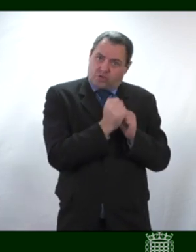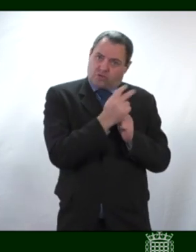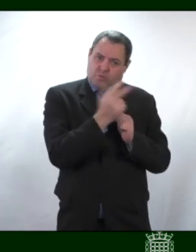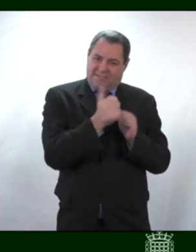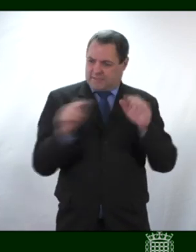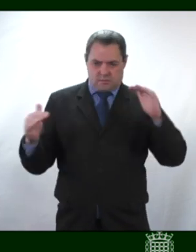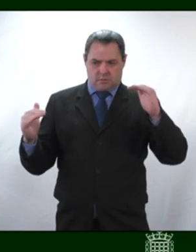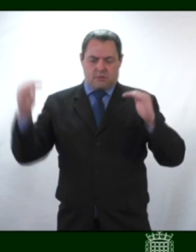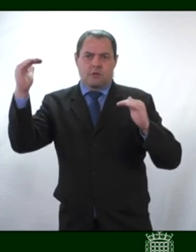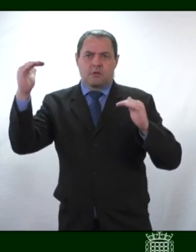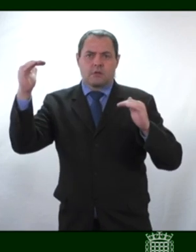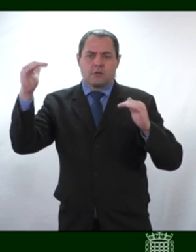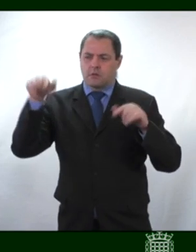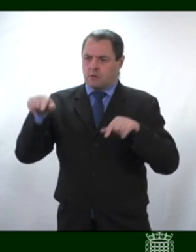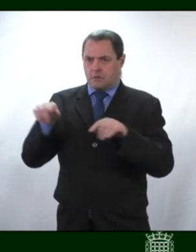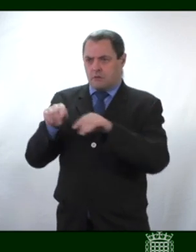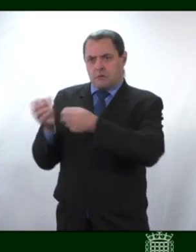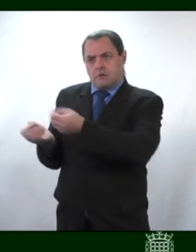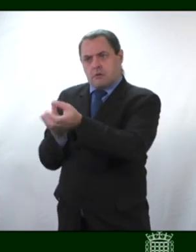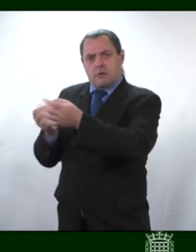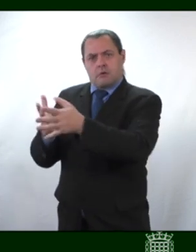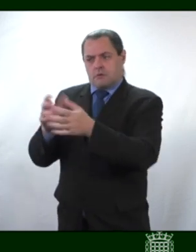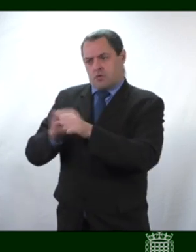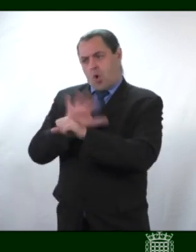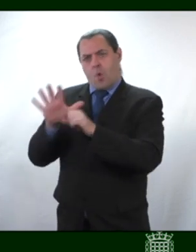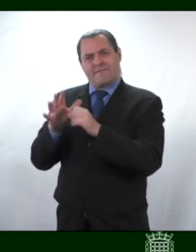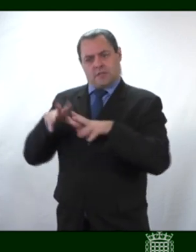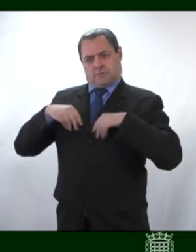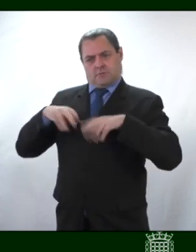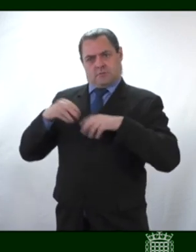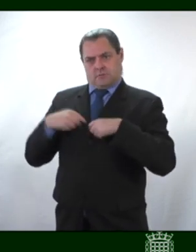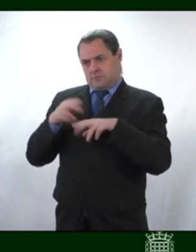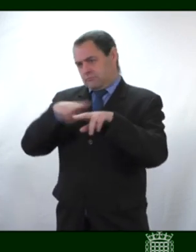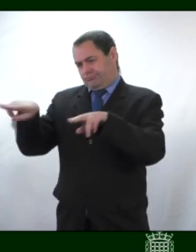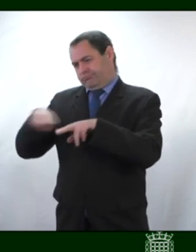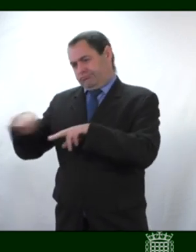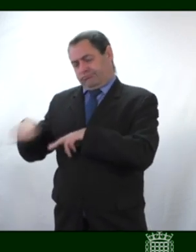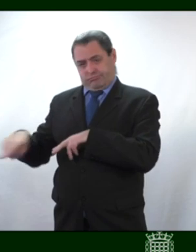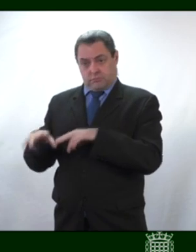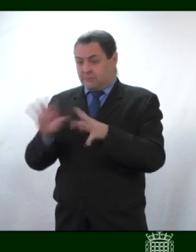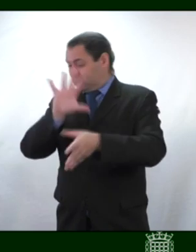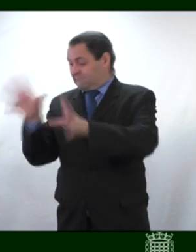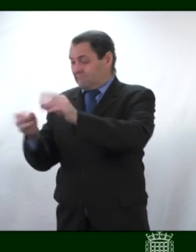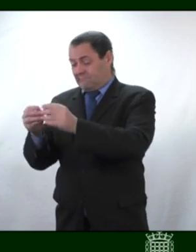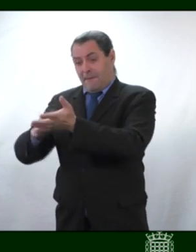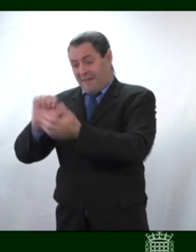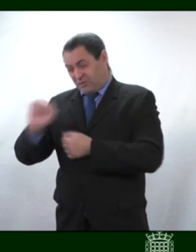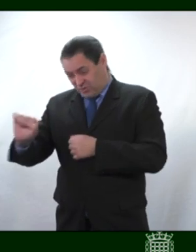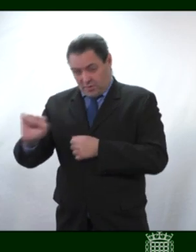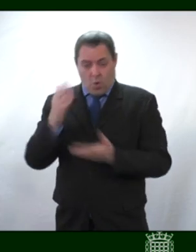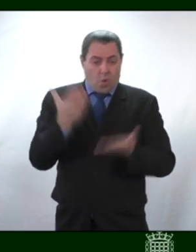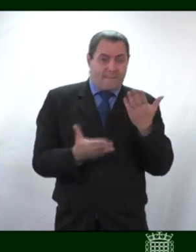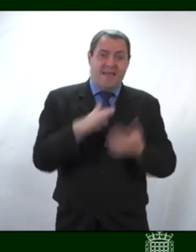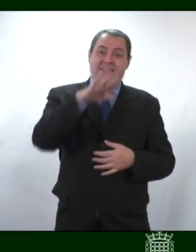more Covid-19 patients in Greater Manchester hospitals than in the whole of the South West and South East combined.